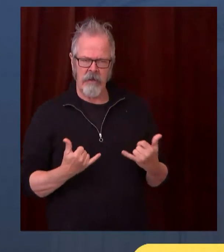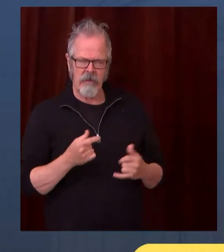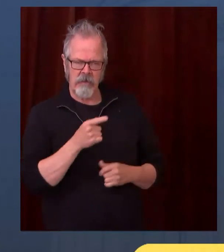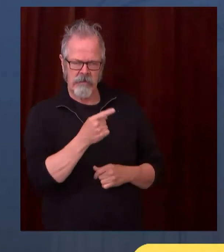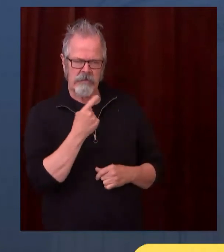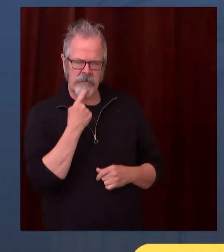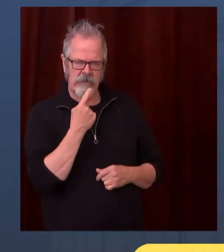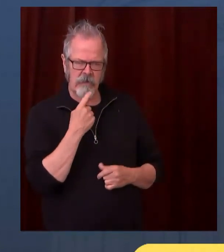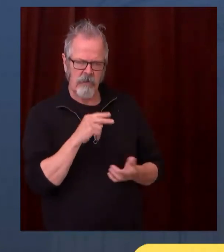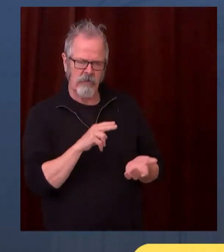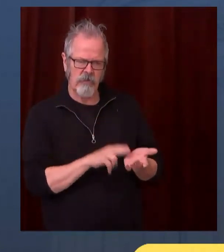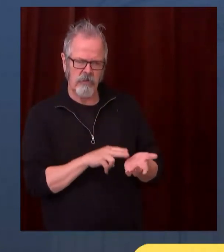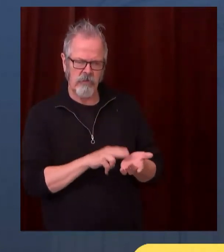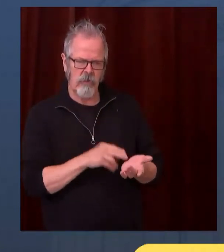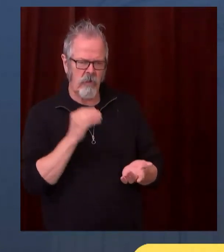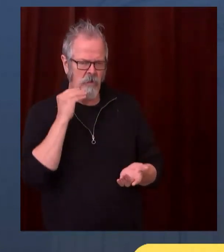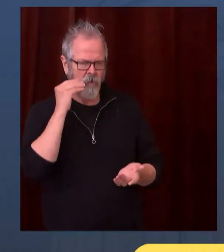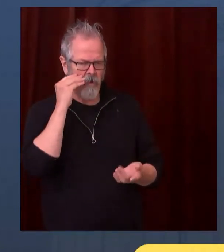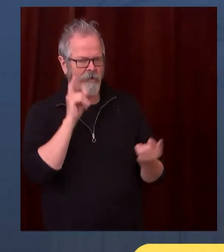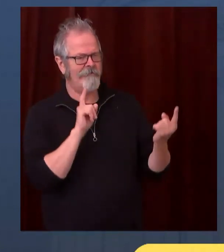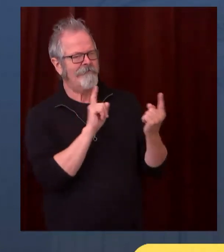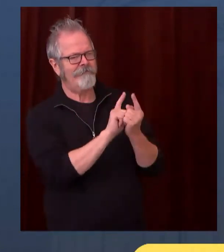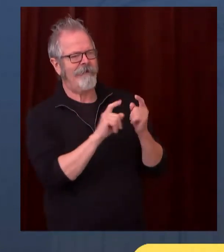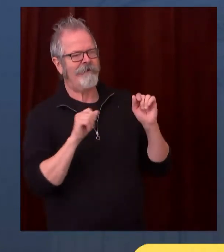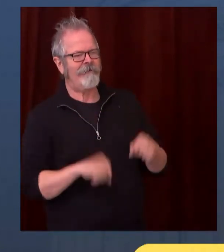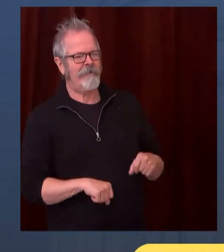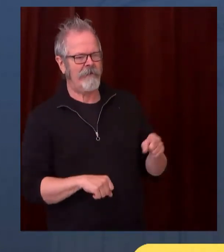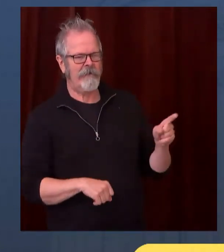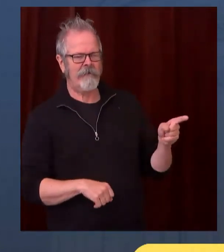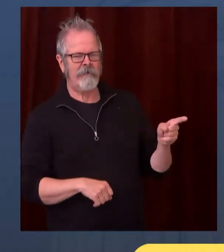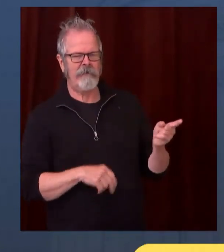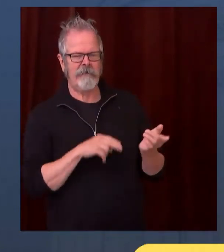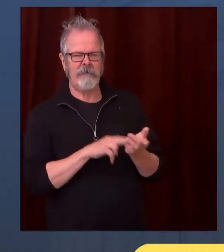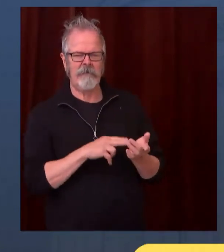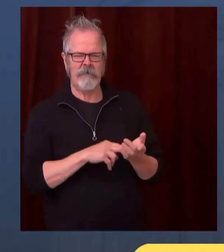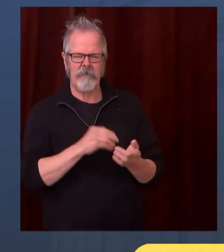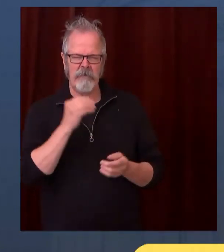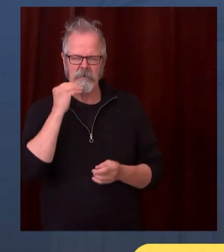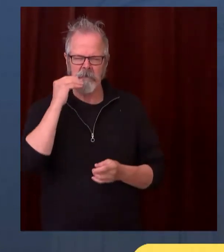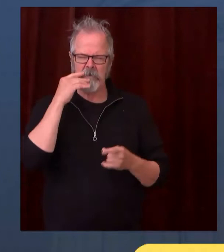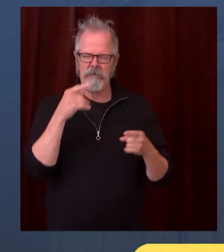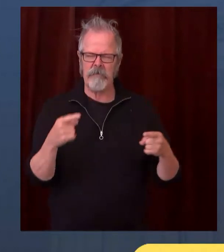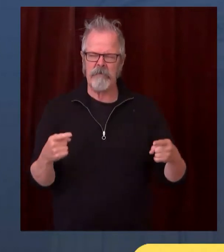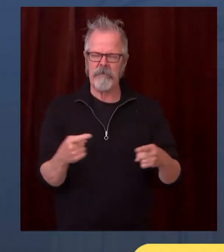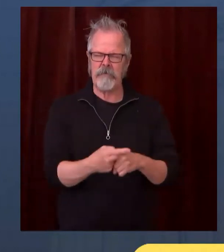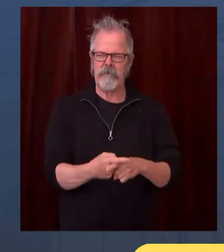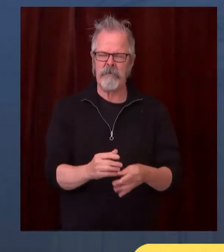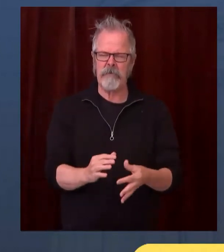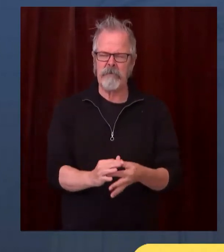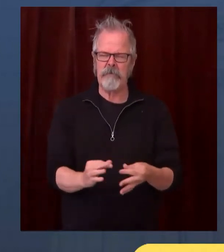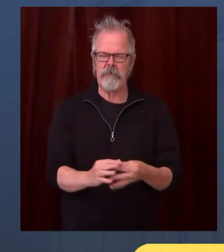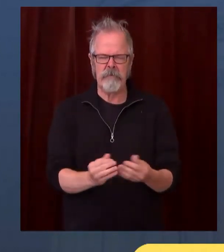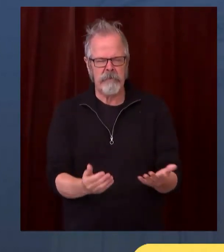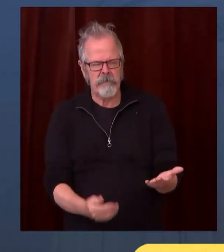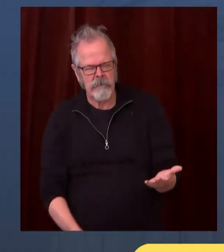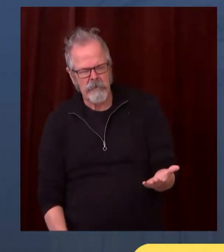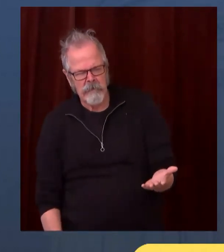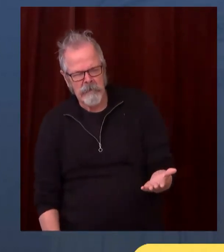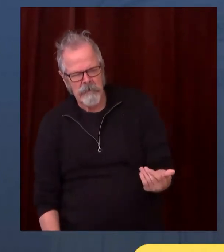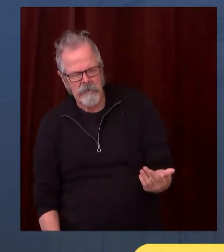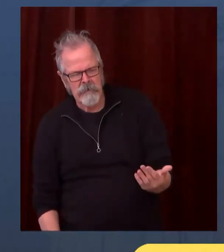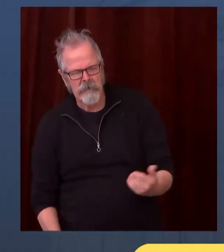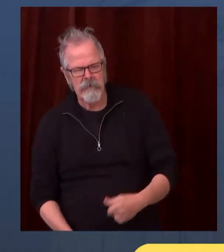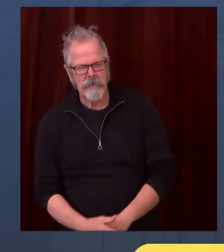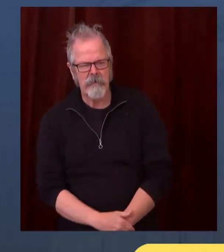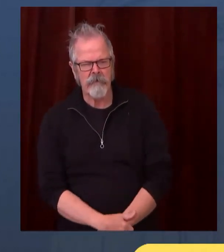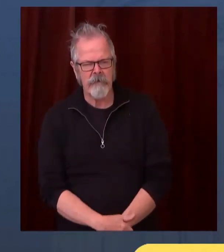really smart, and it's one of the most literate groups in America and scientifically literate, and I'm sure they can understand the difference